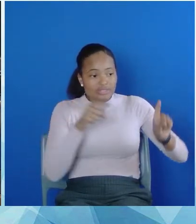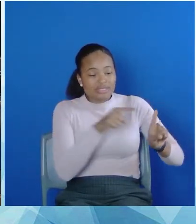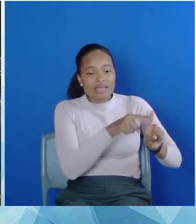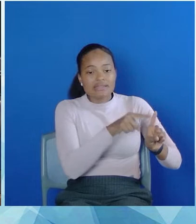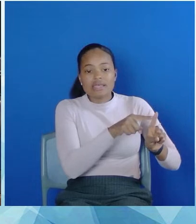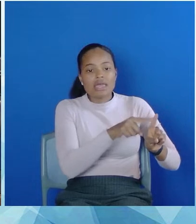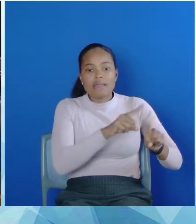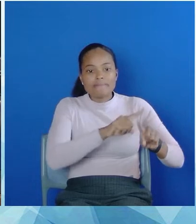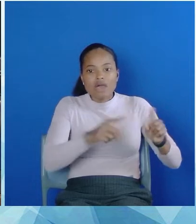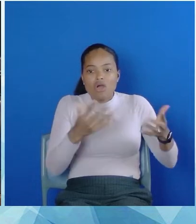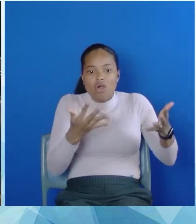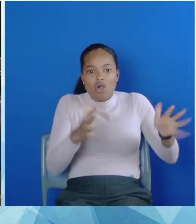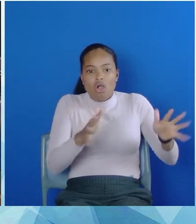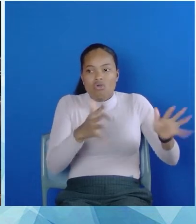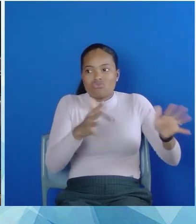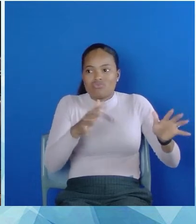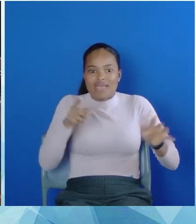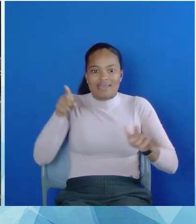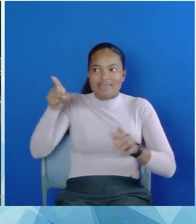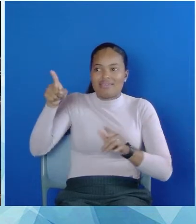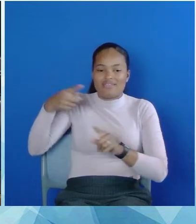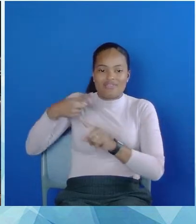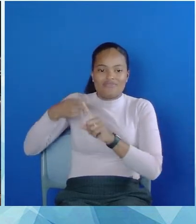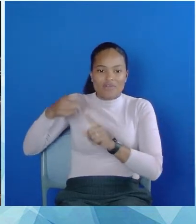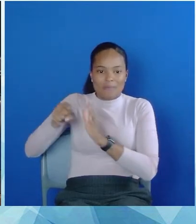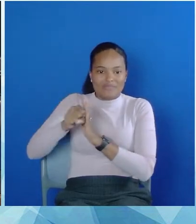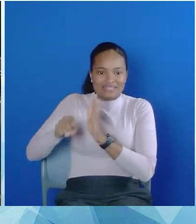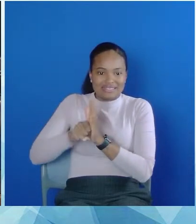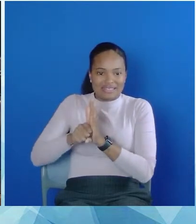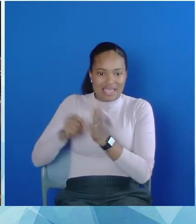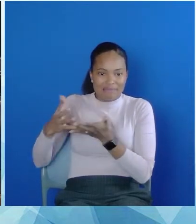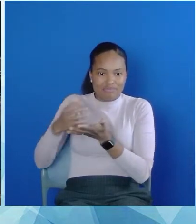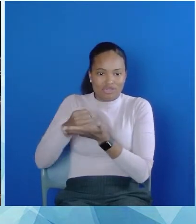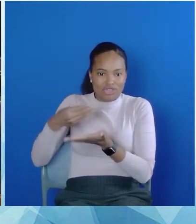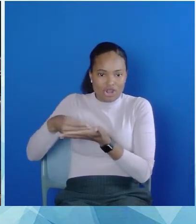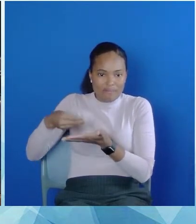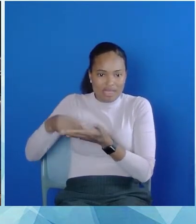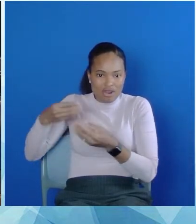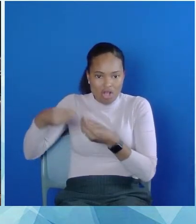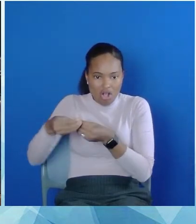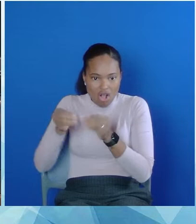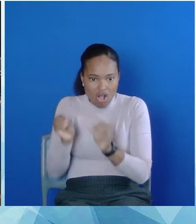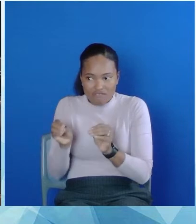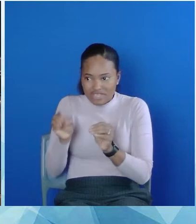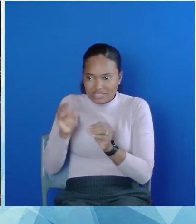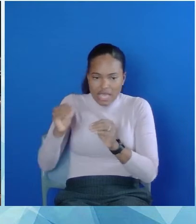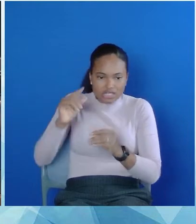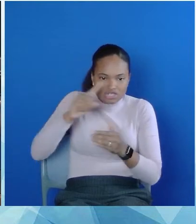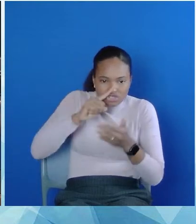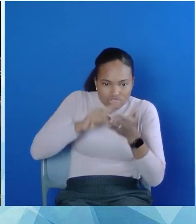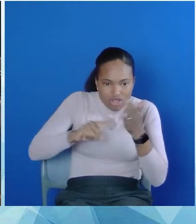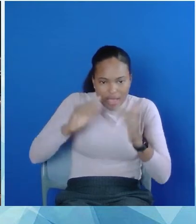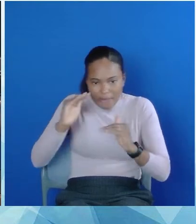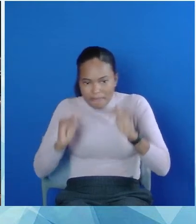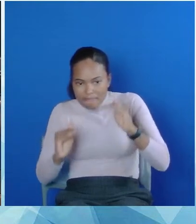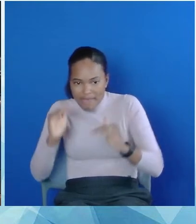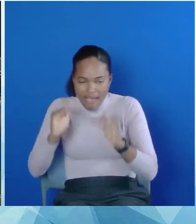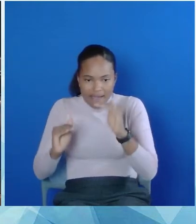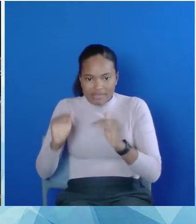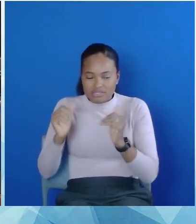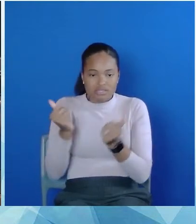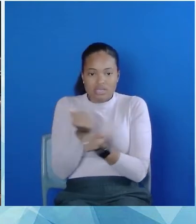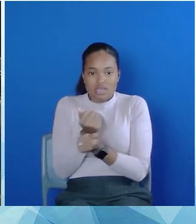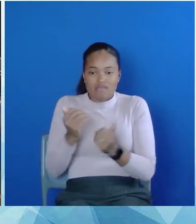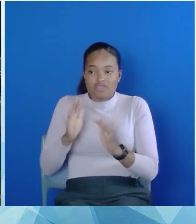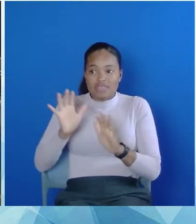office and those checks and balances that are in place within the payment unit and things like that. There's